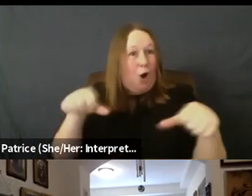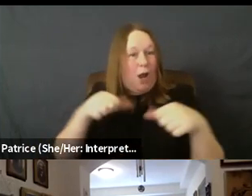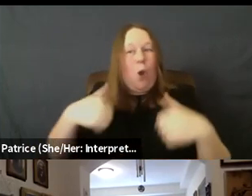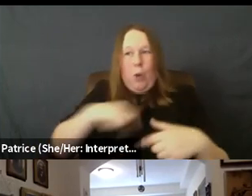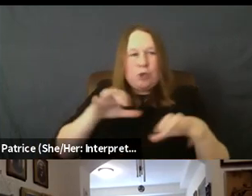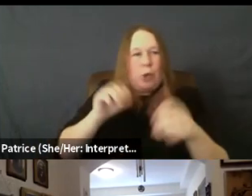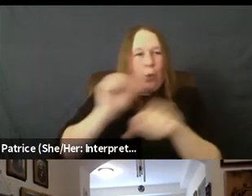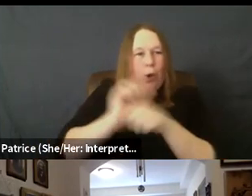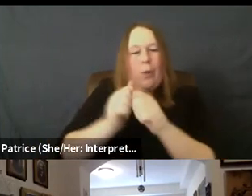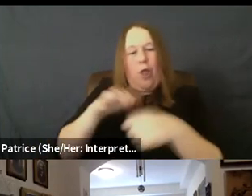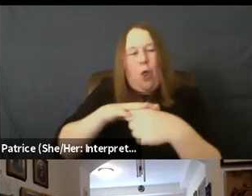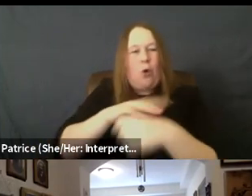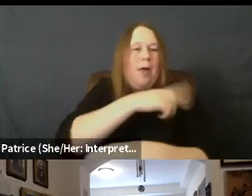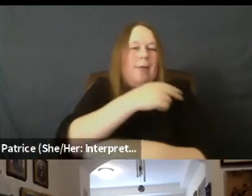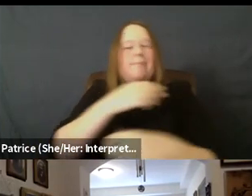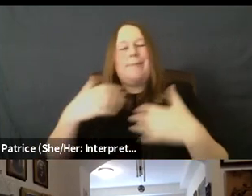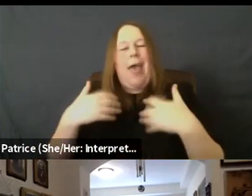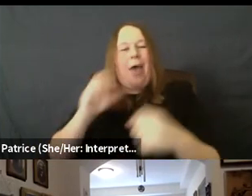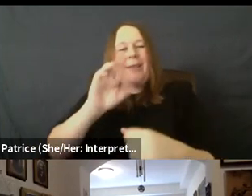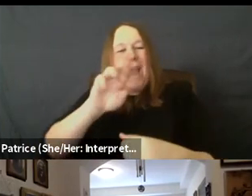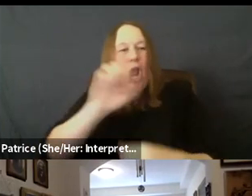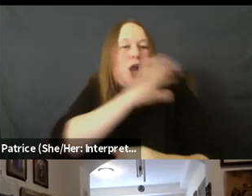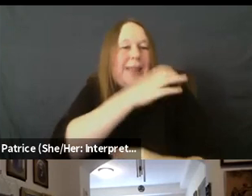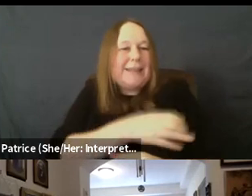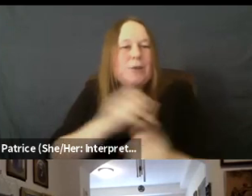work with local healthcare clinics that were dealing in the